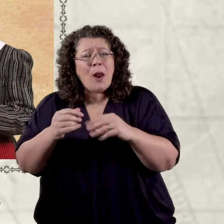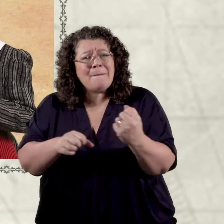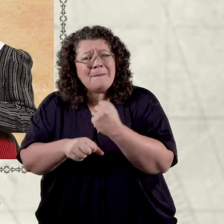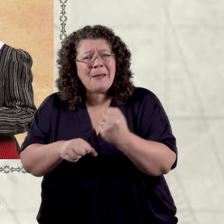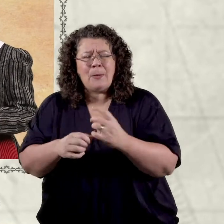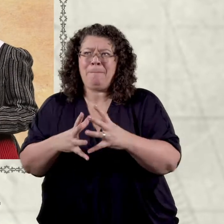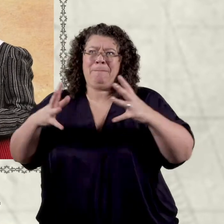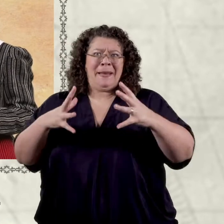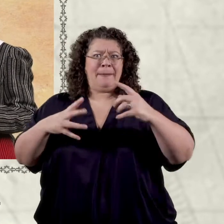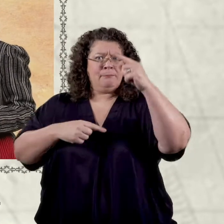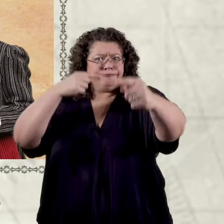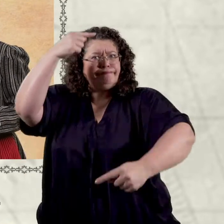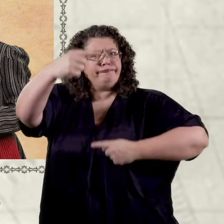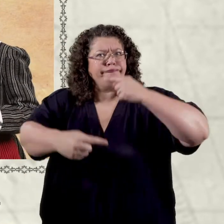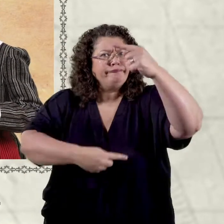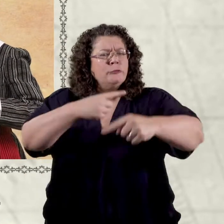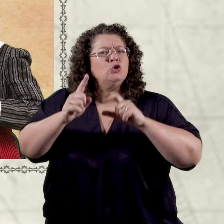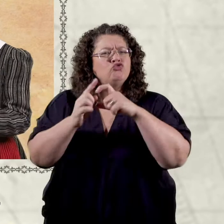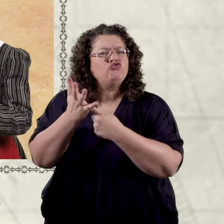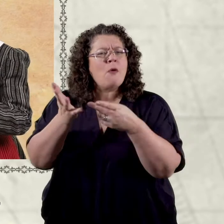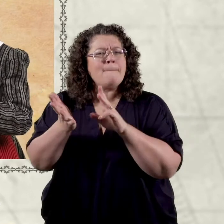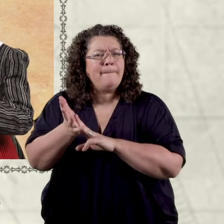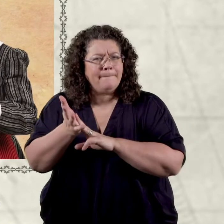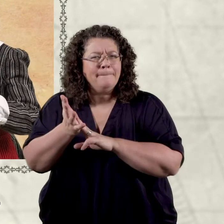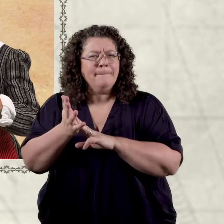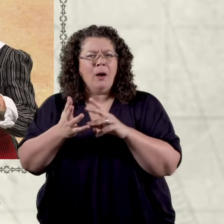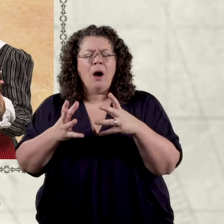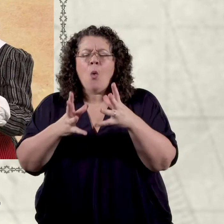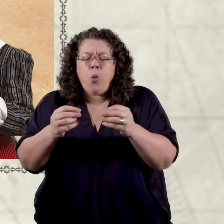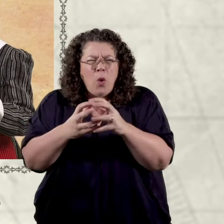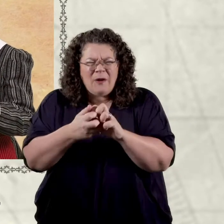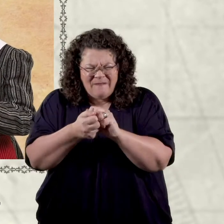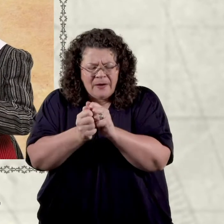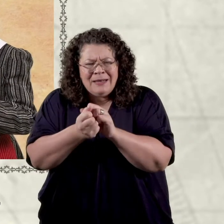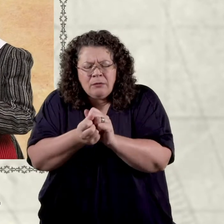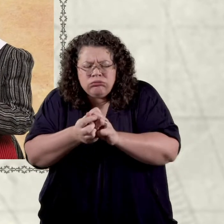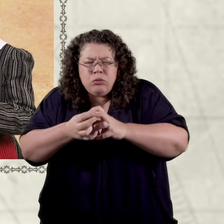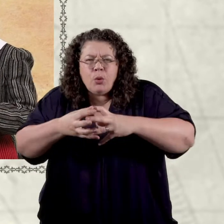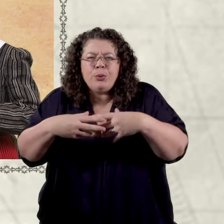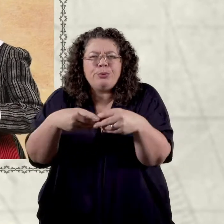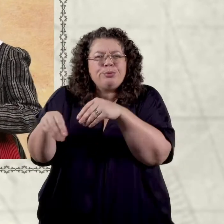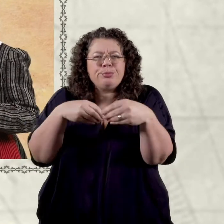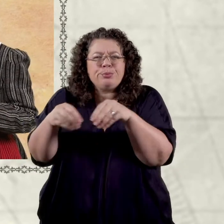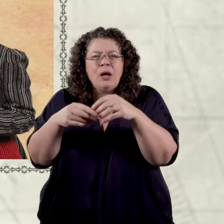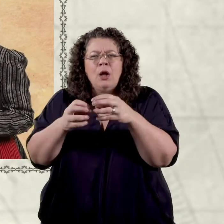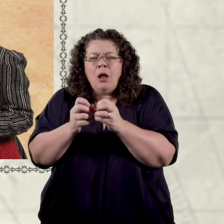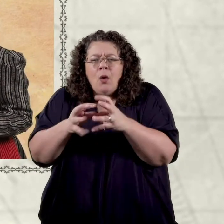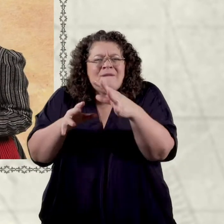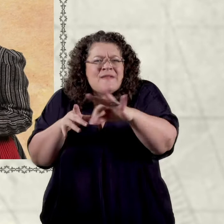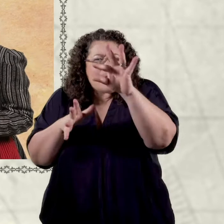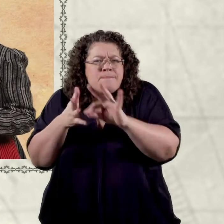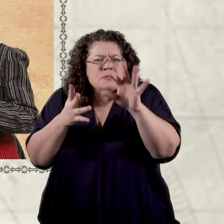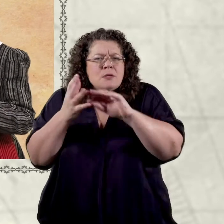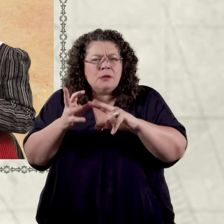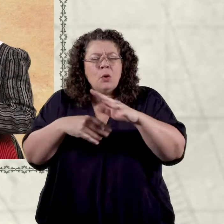used a big machine called the drum to open up the wool, to release the fibres, so that they could then comb